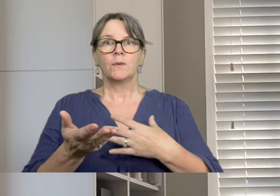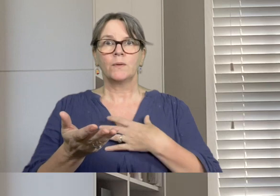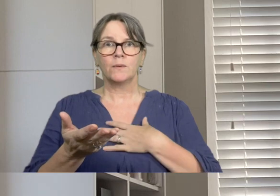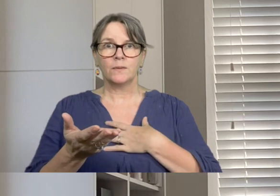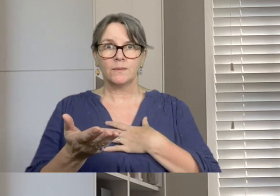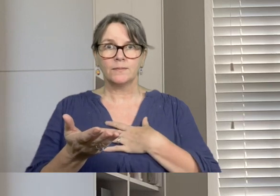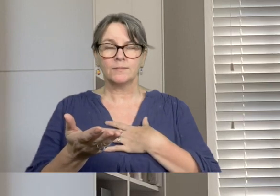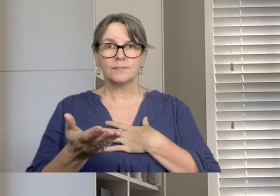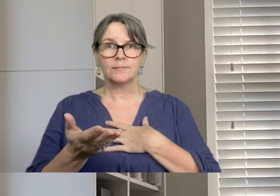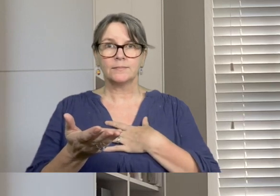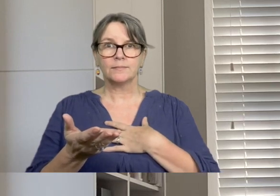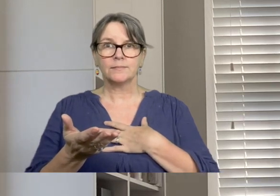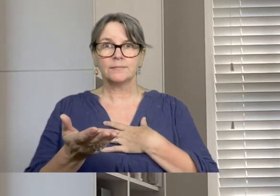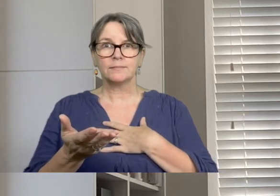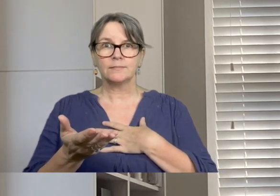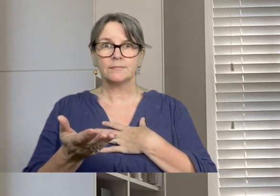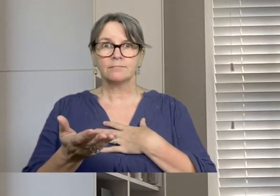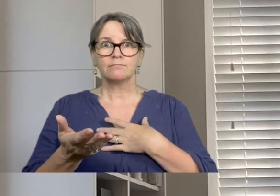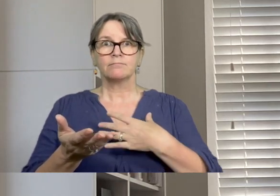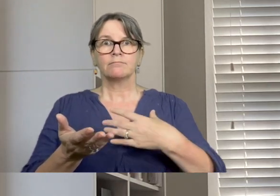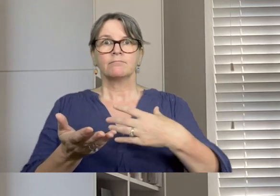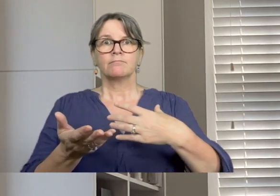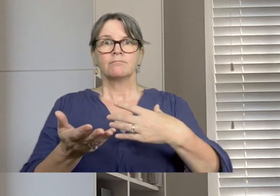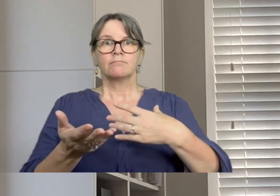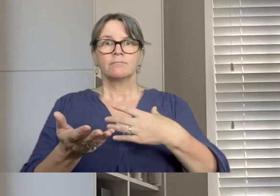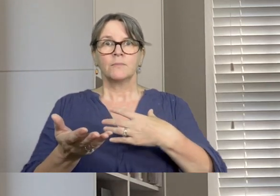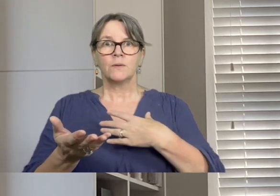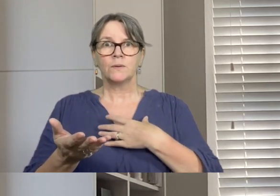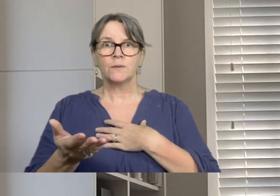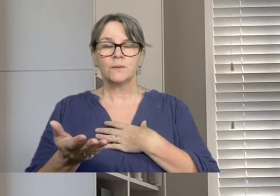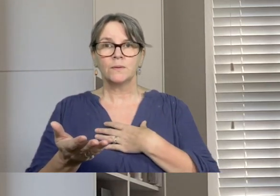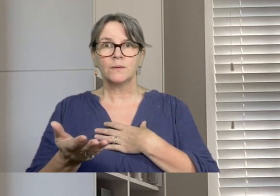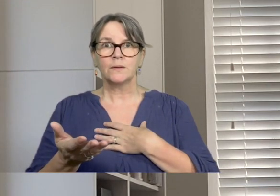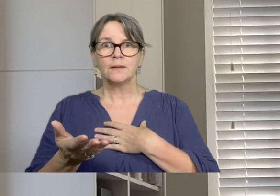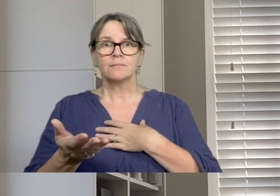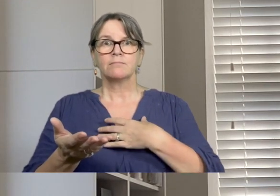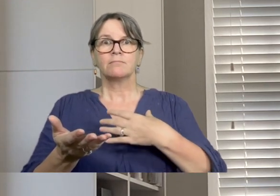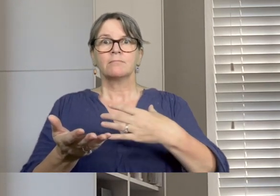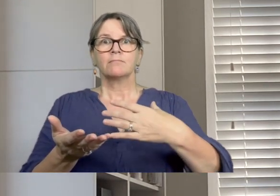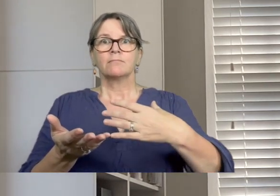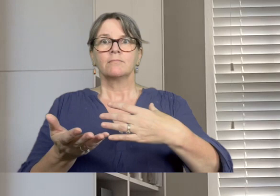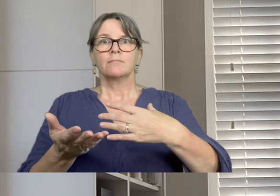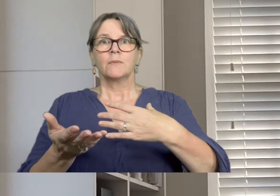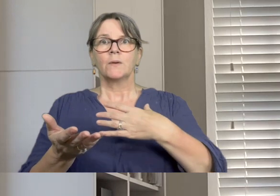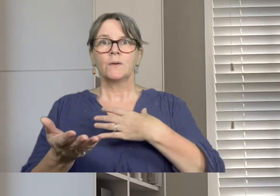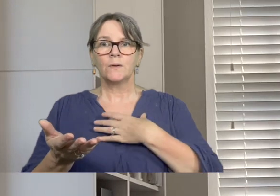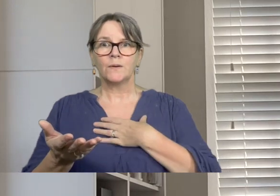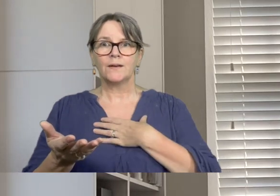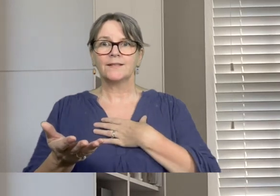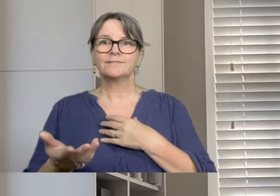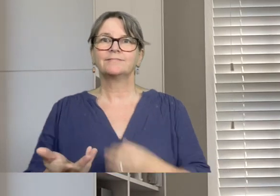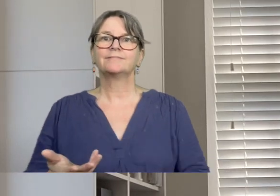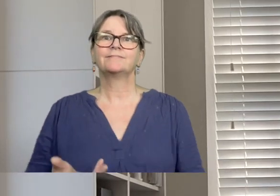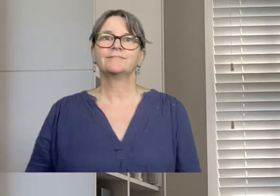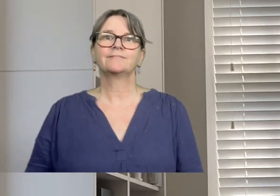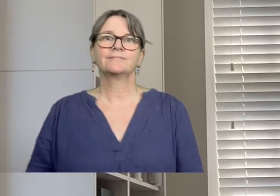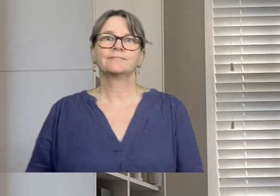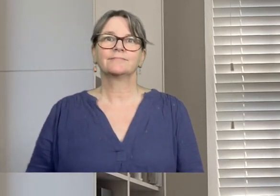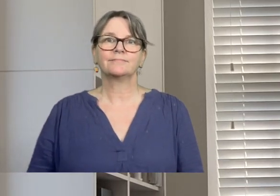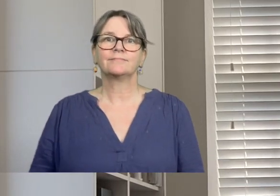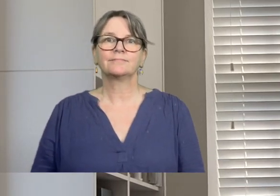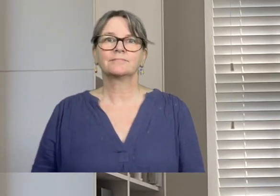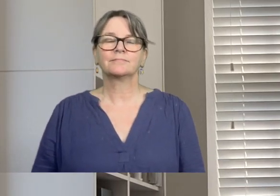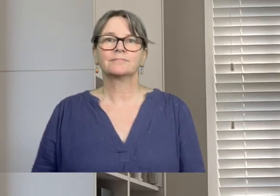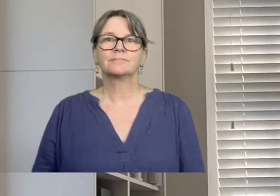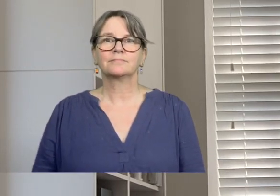All the way down. Breath in here. Breathe out. If you find the legs are lifting, you can use a